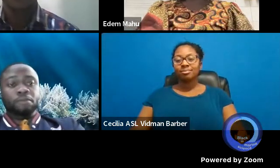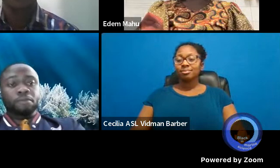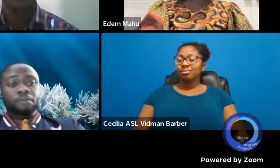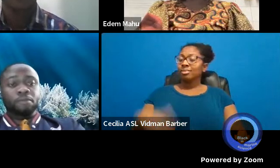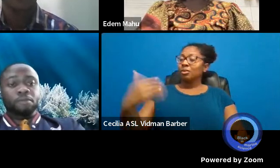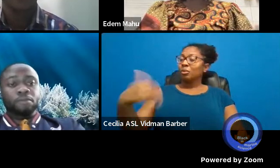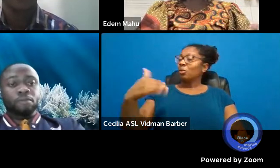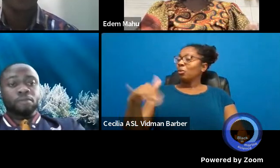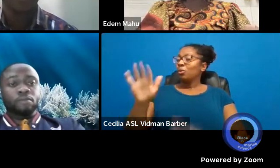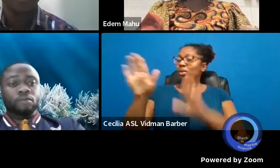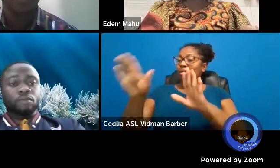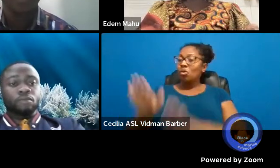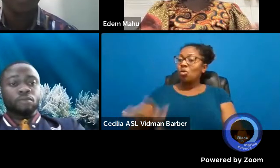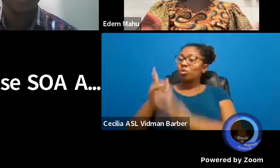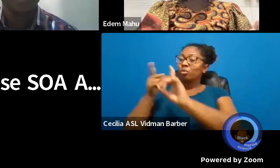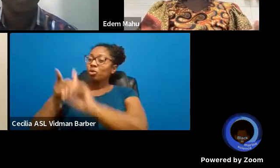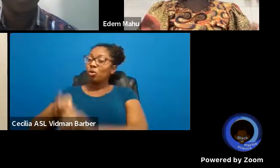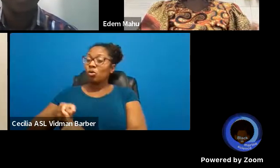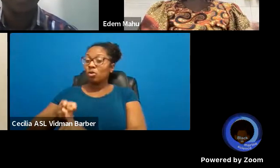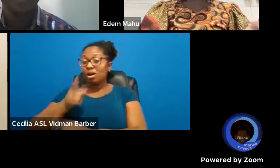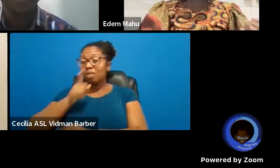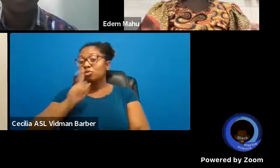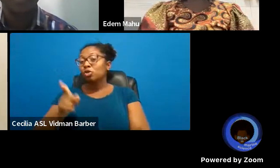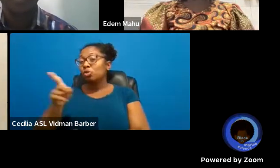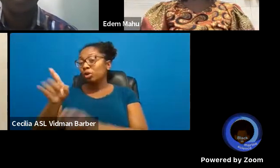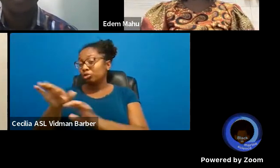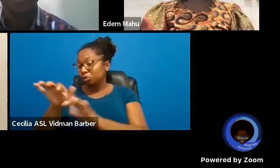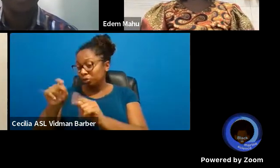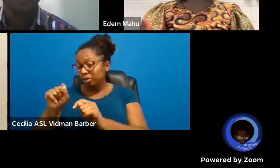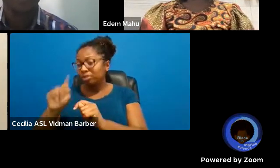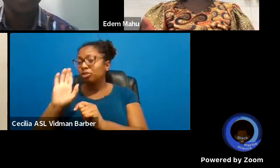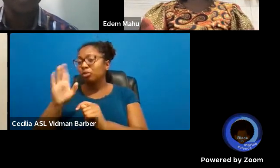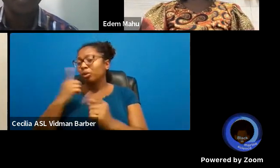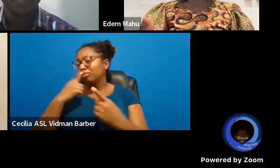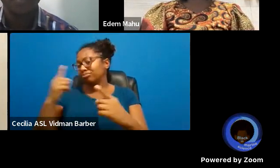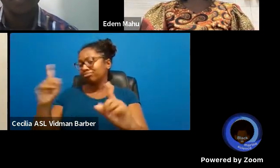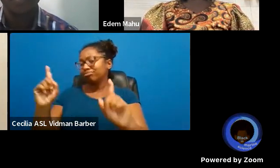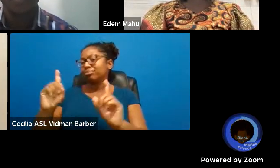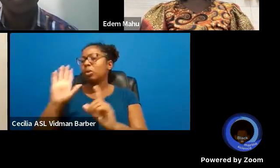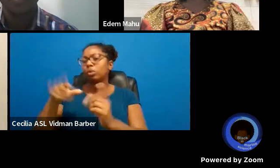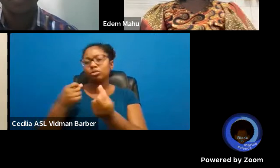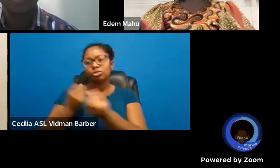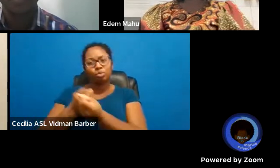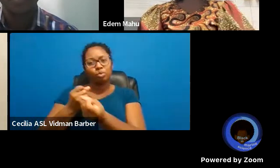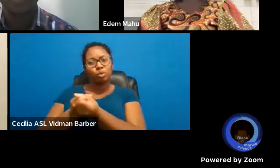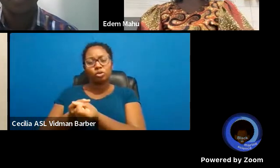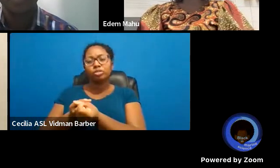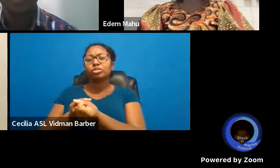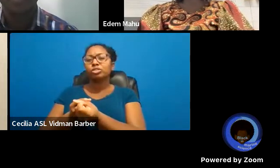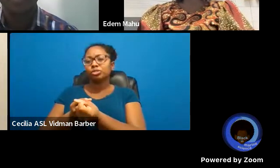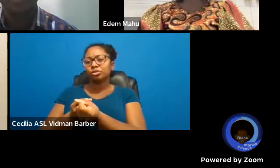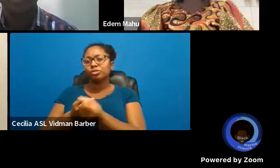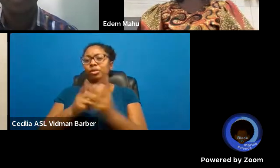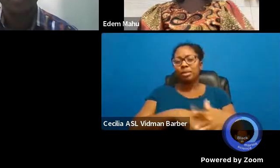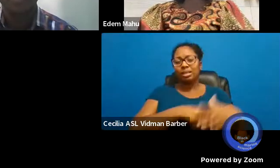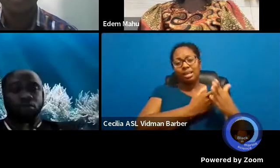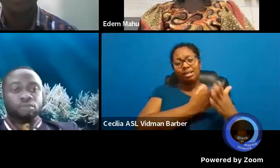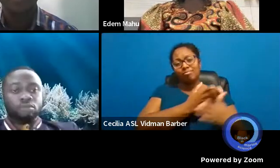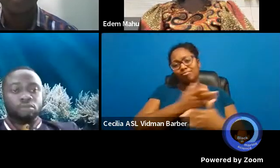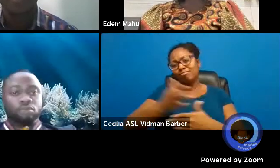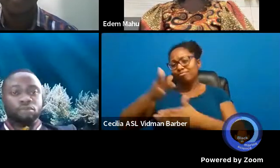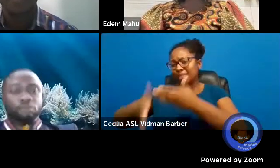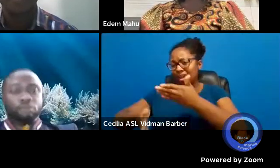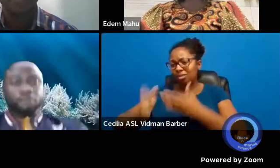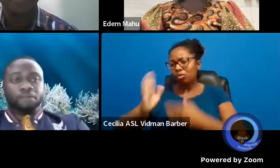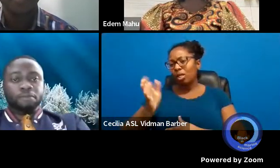very inspiring goals, and I'm sure you will work on it and you will get it done, and we'll support you from the beginning to the end on both of